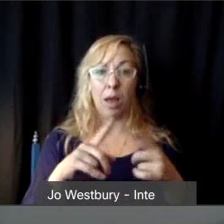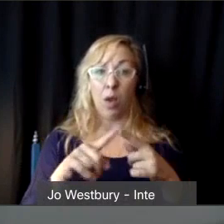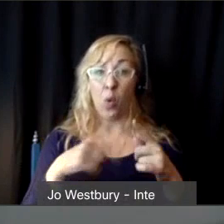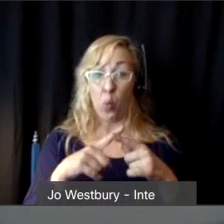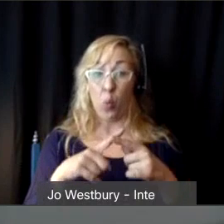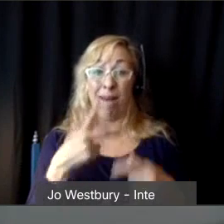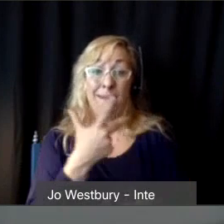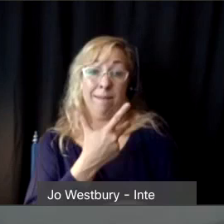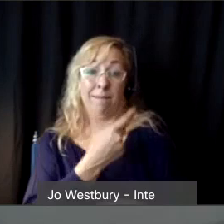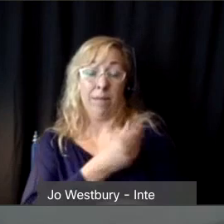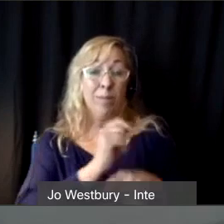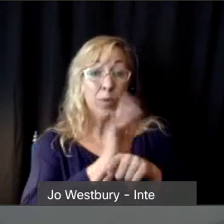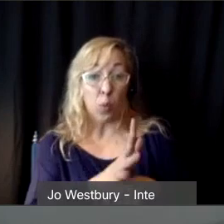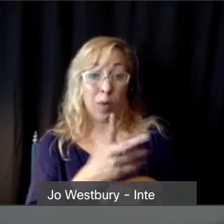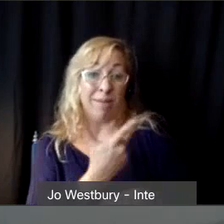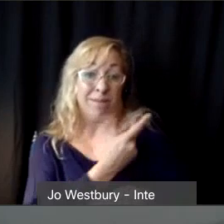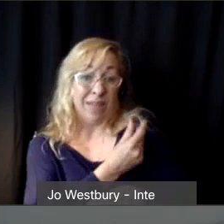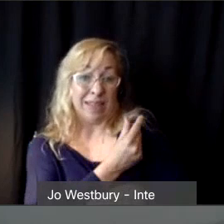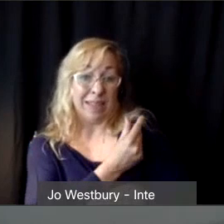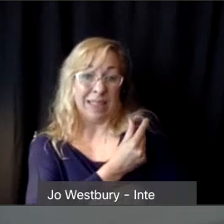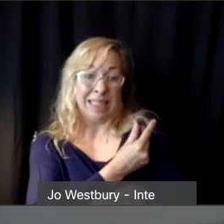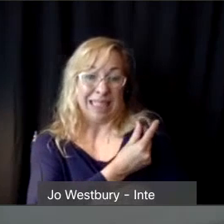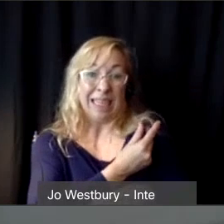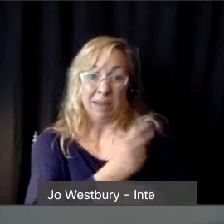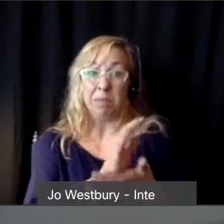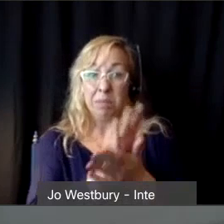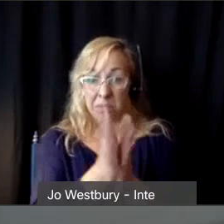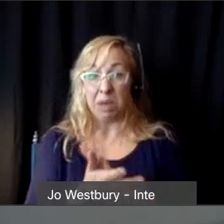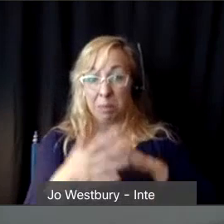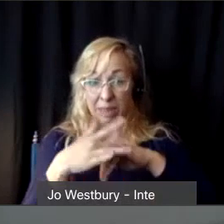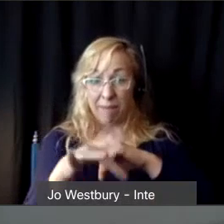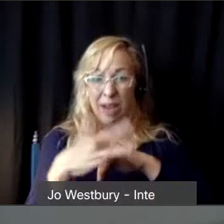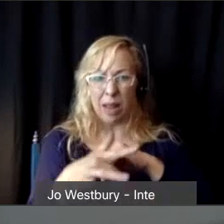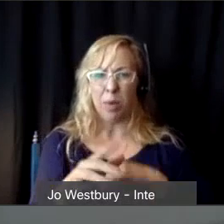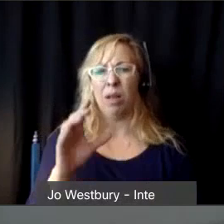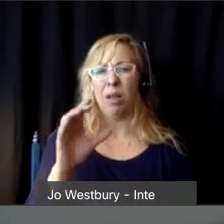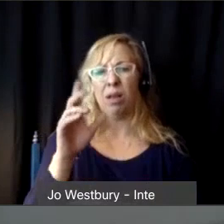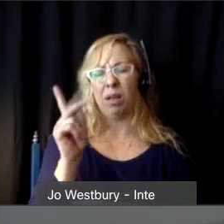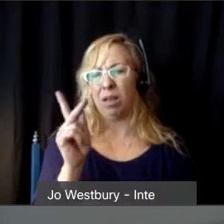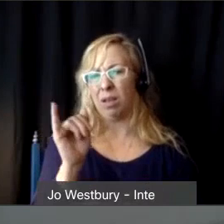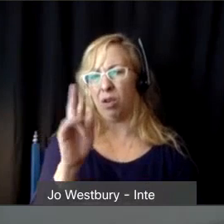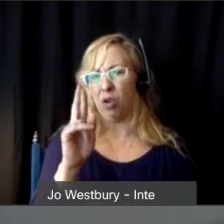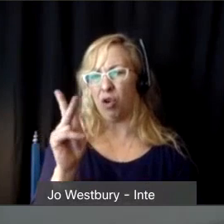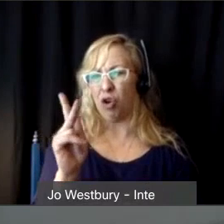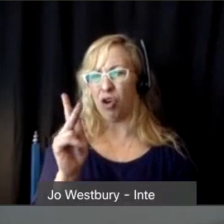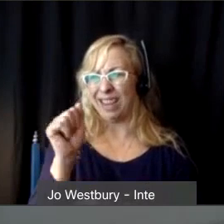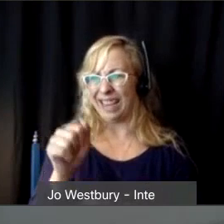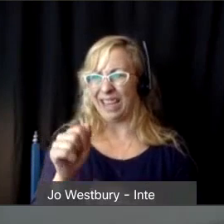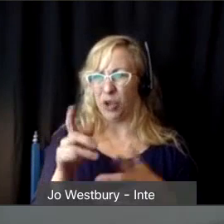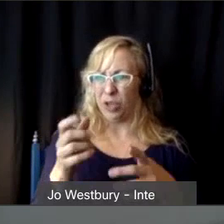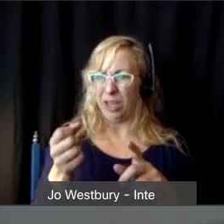vaccine becomes available. Kirk, can you speak to that a little bit? Because the deadline is like early next